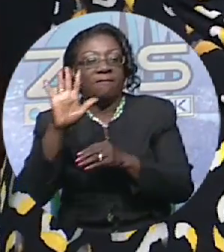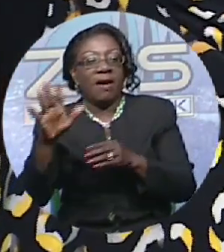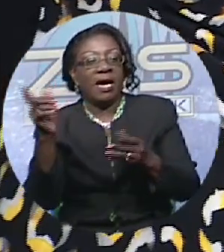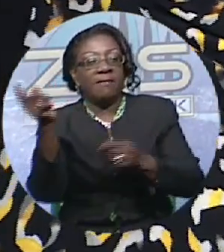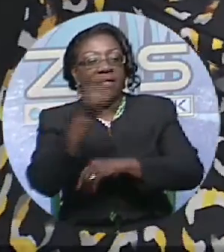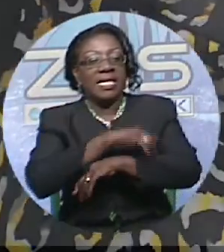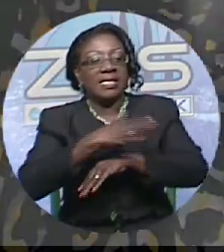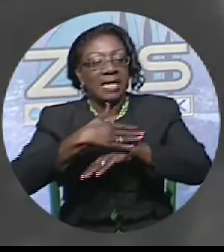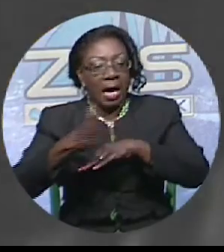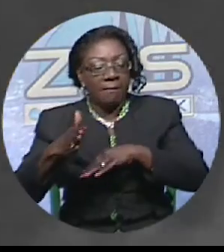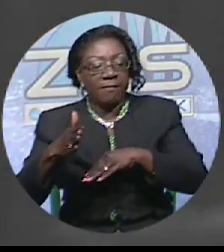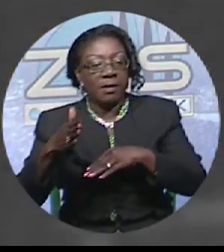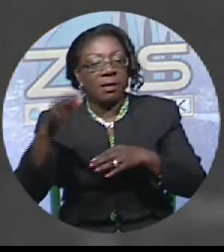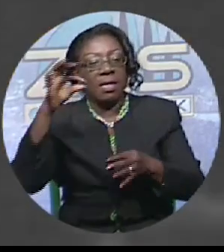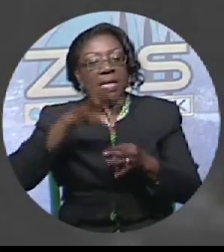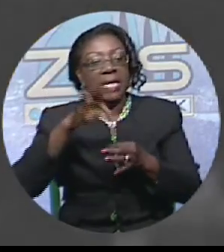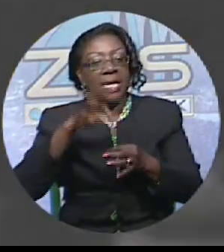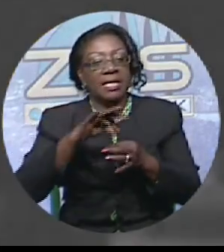held.